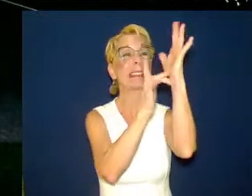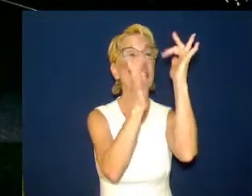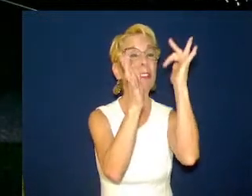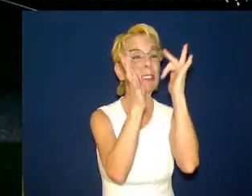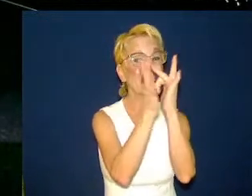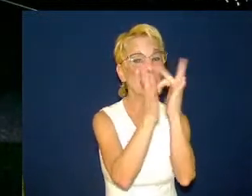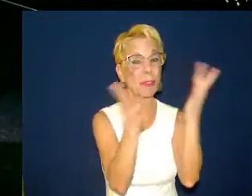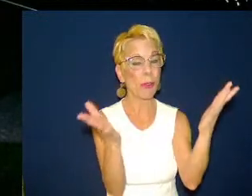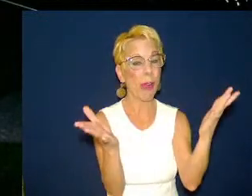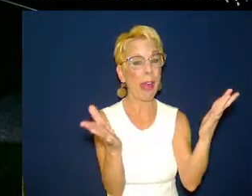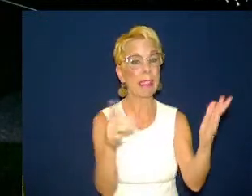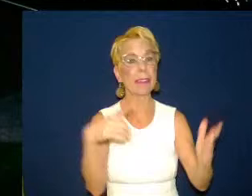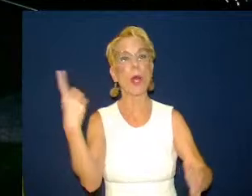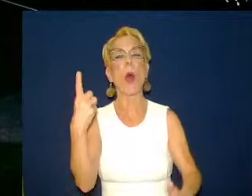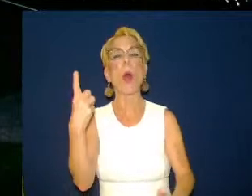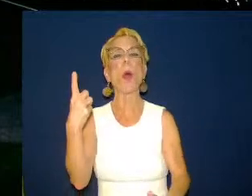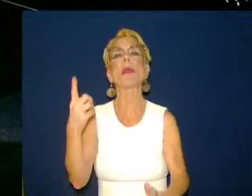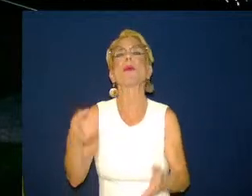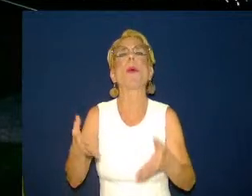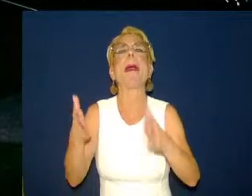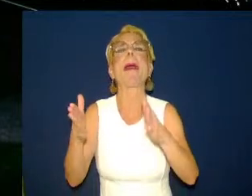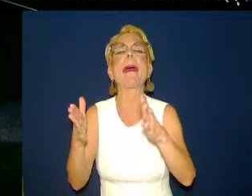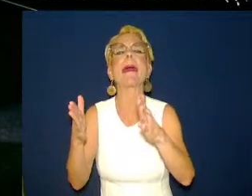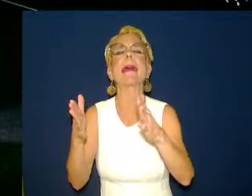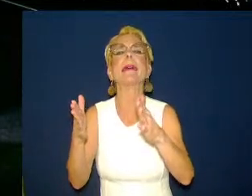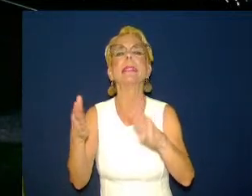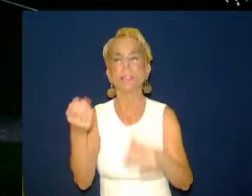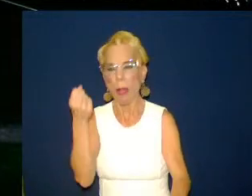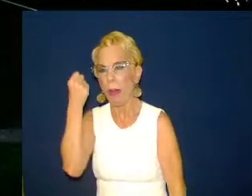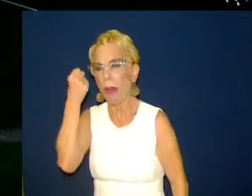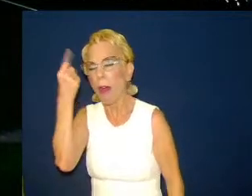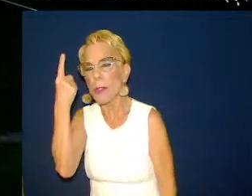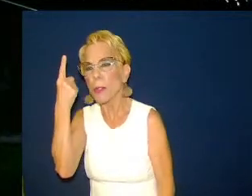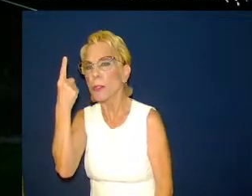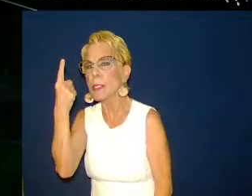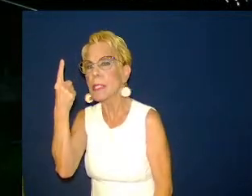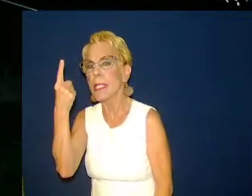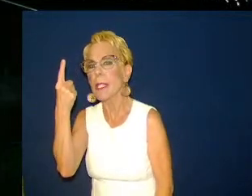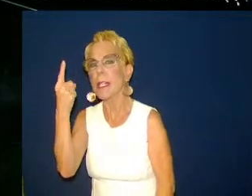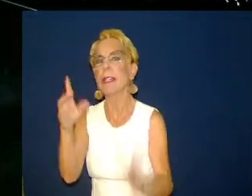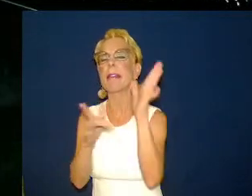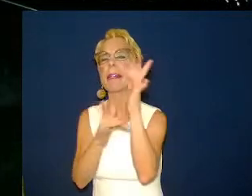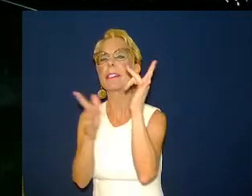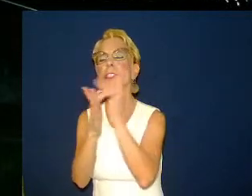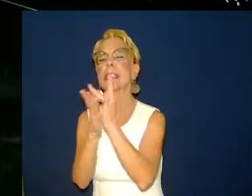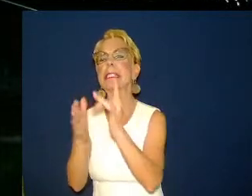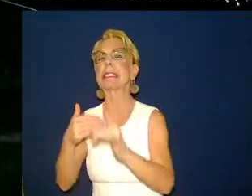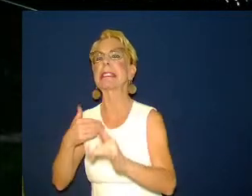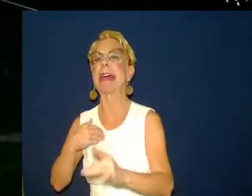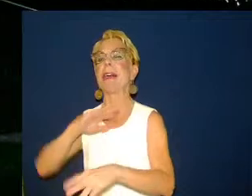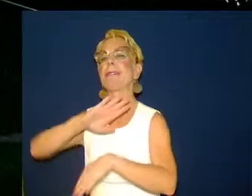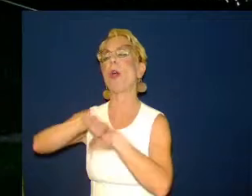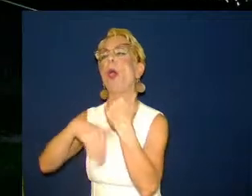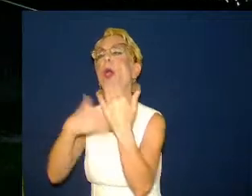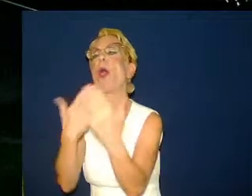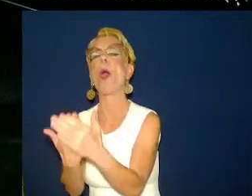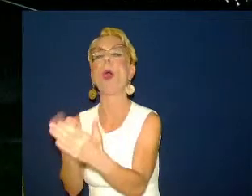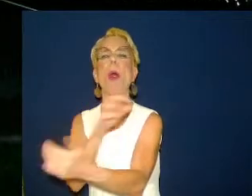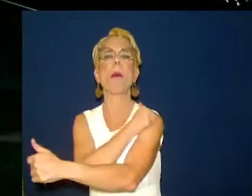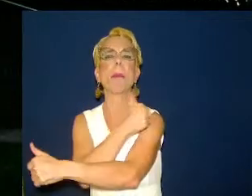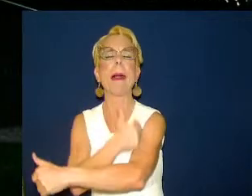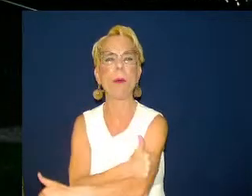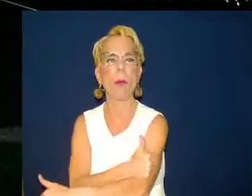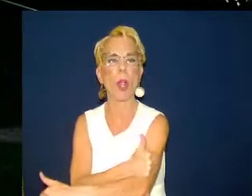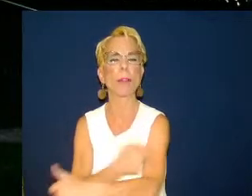Some of you may be suffering because you think that there's something else out there that needs your allegiance, needs your